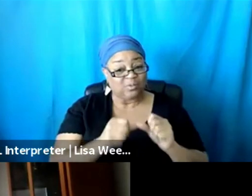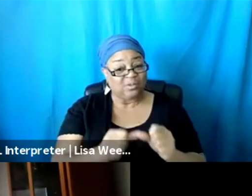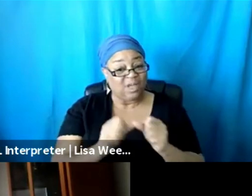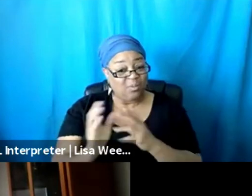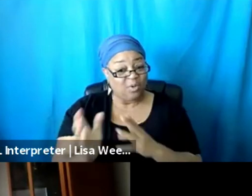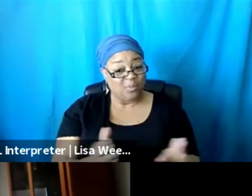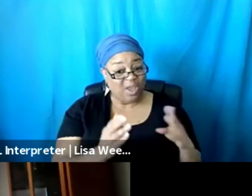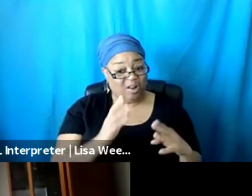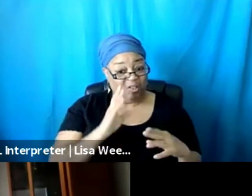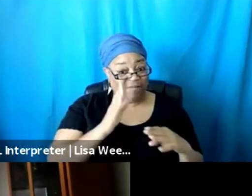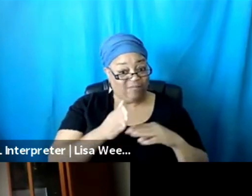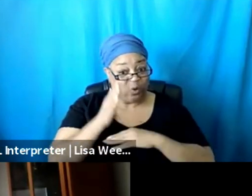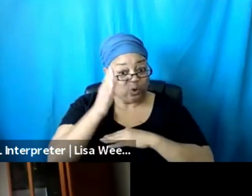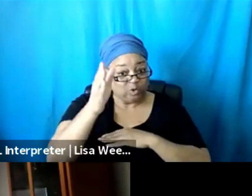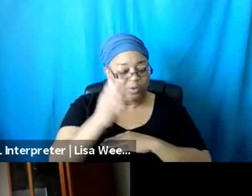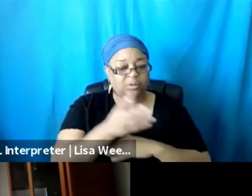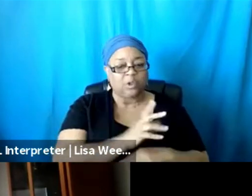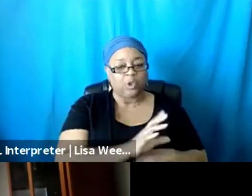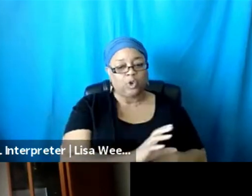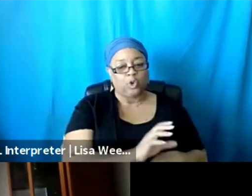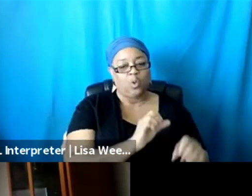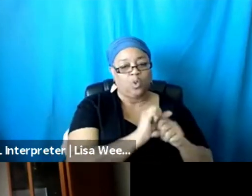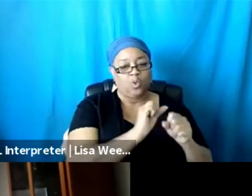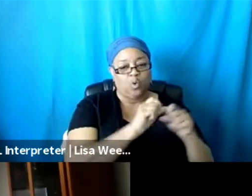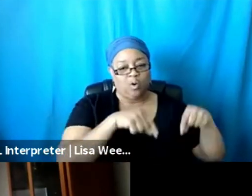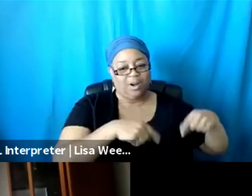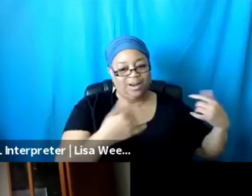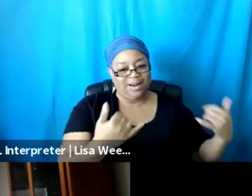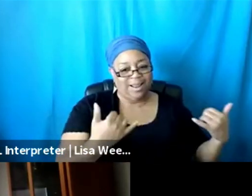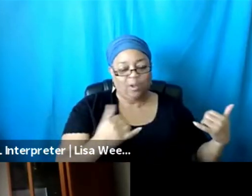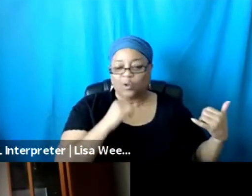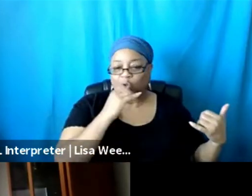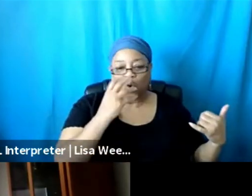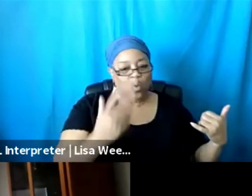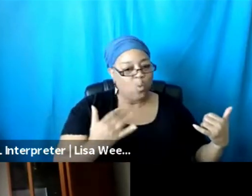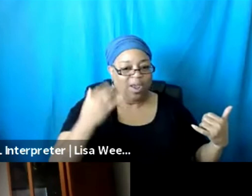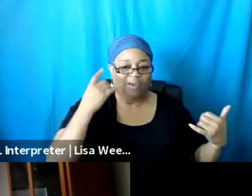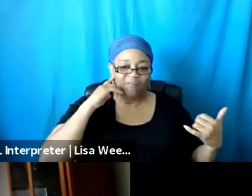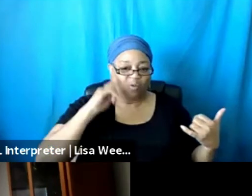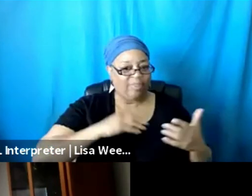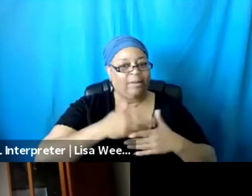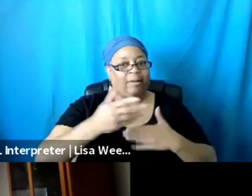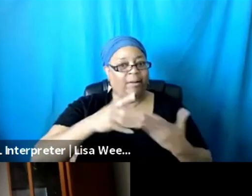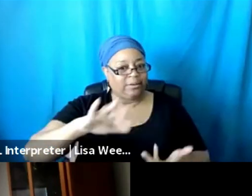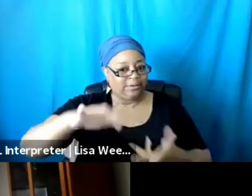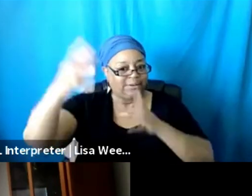the groundwork now and not wait for the next disaster.